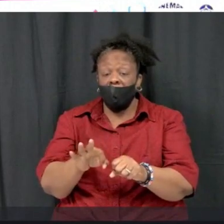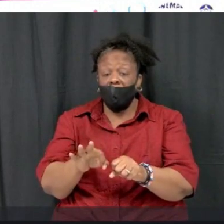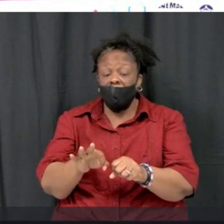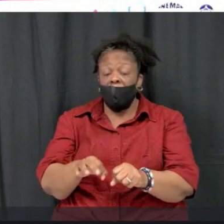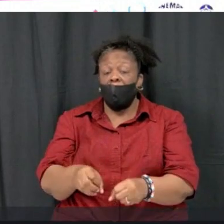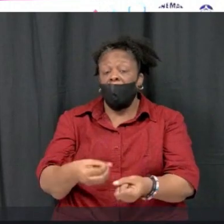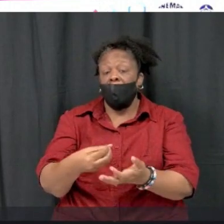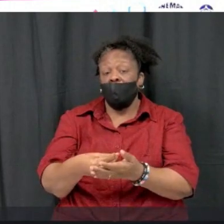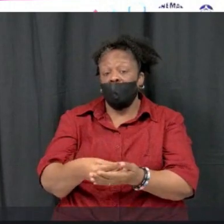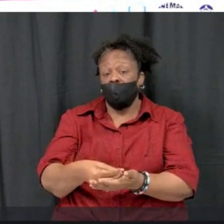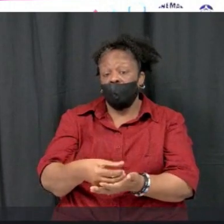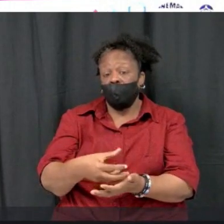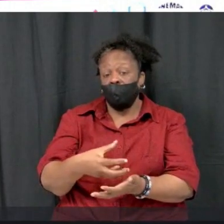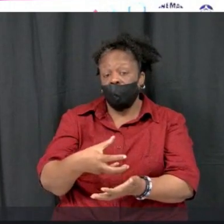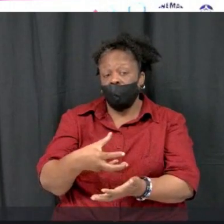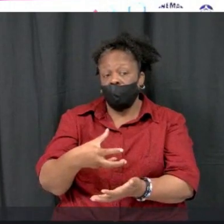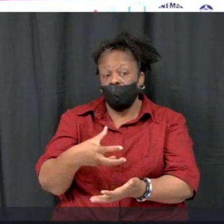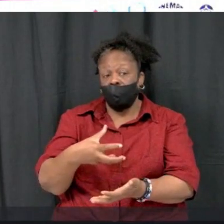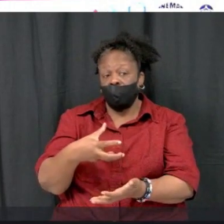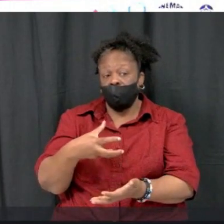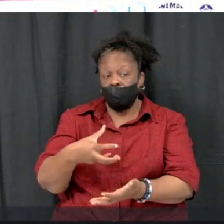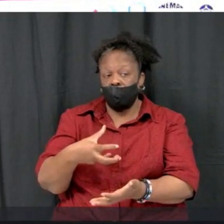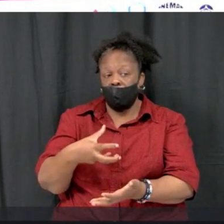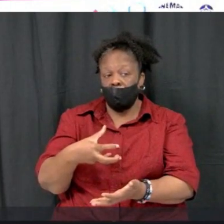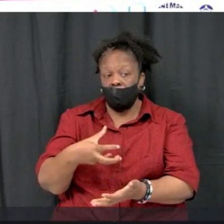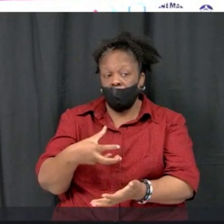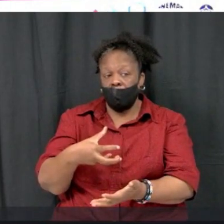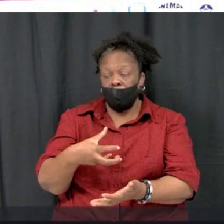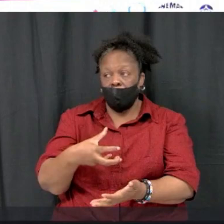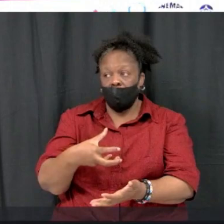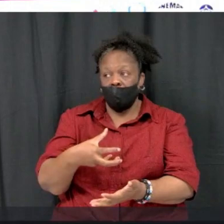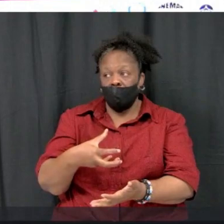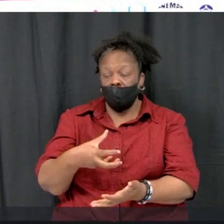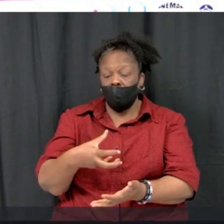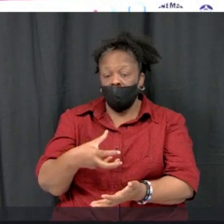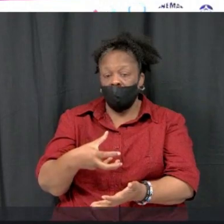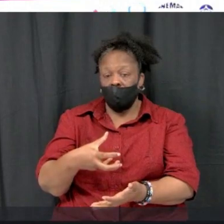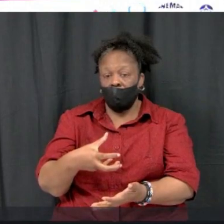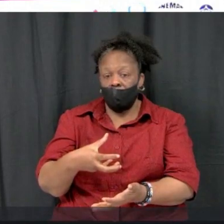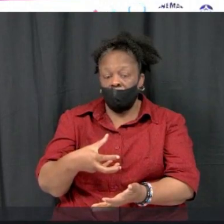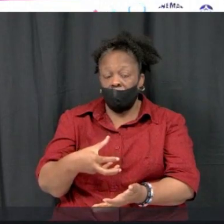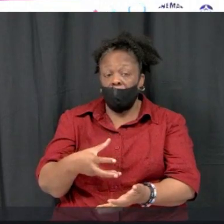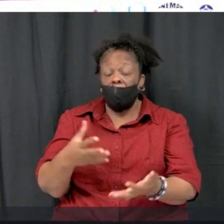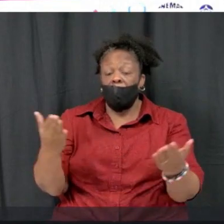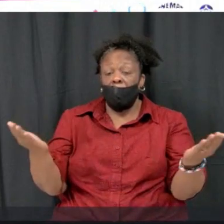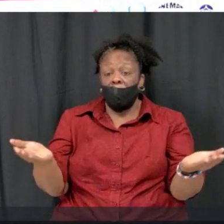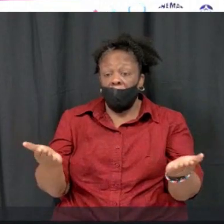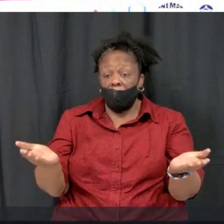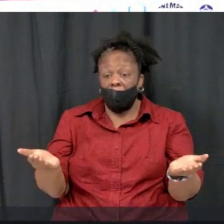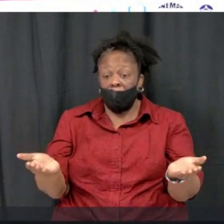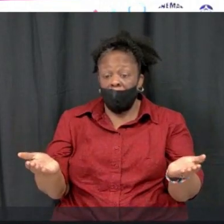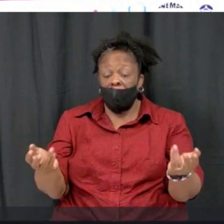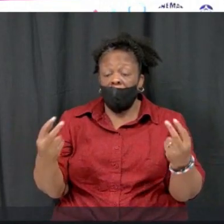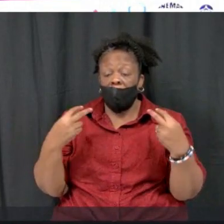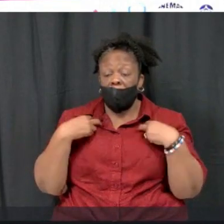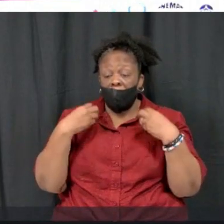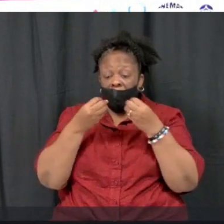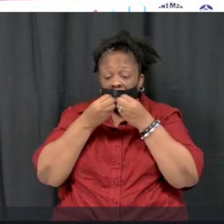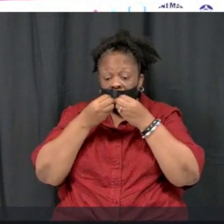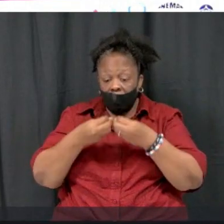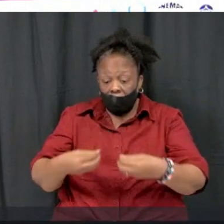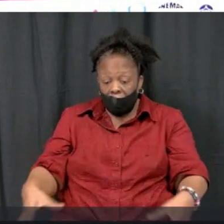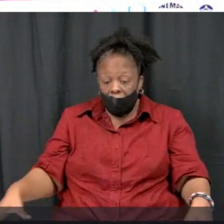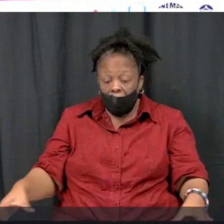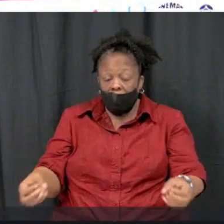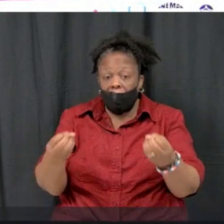And this country has lost millions of dollars. I don't have the number in my head, but it's somewhere over $200 million in taxes